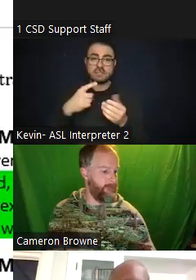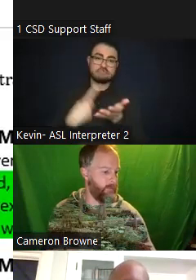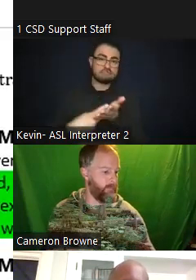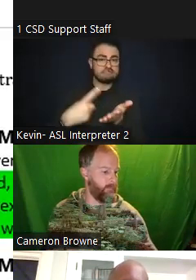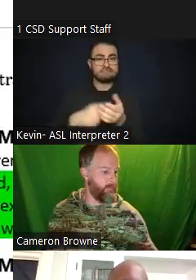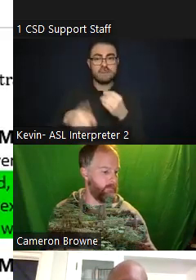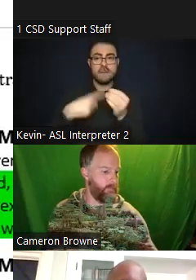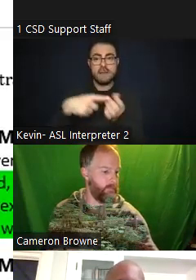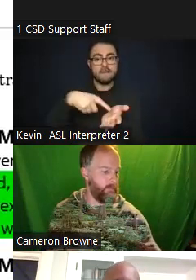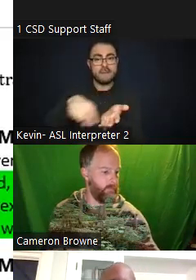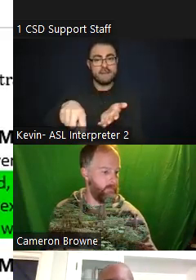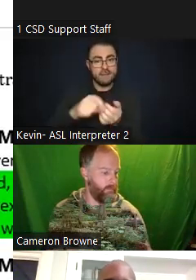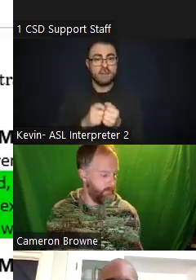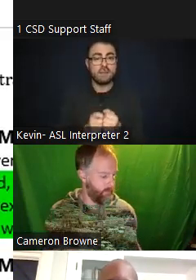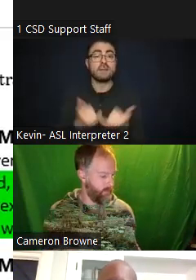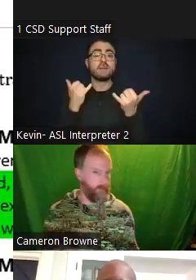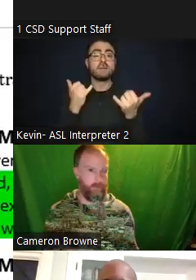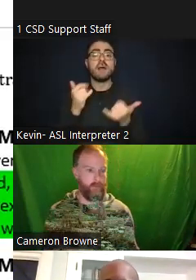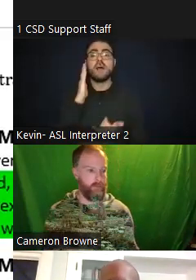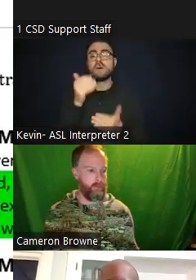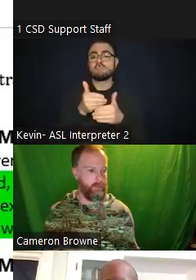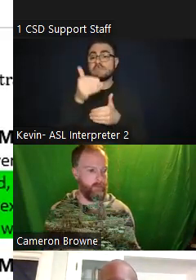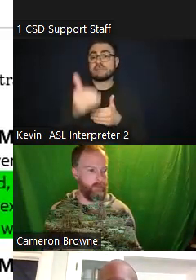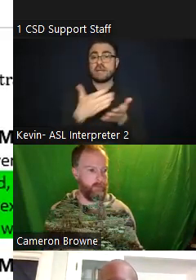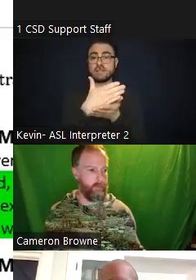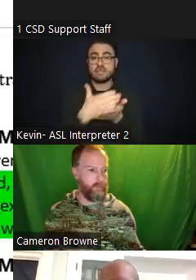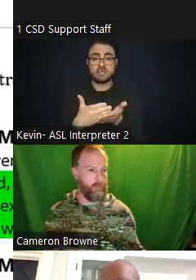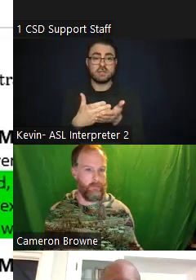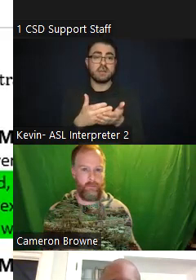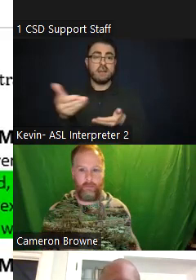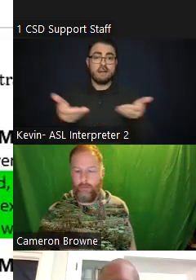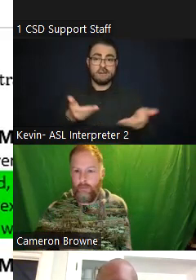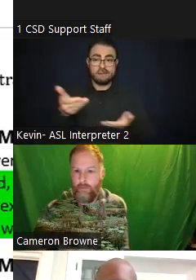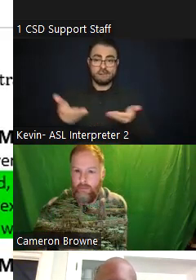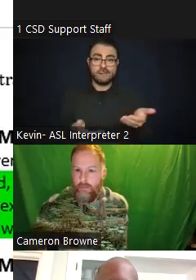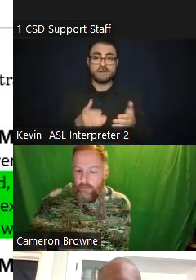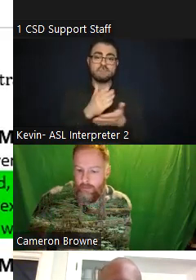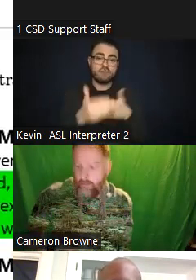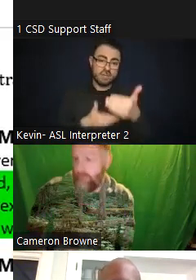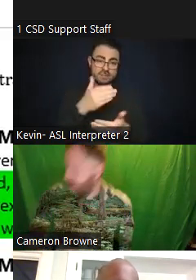So we're going to go on and moving to our next section, onboarding process and training.